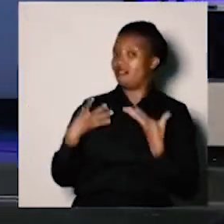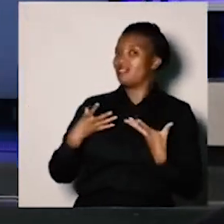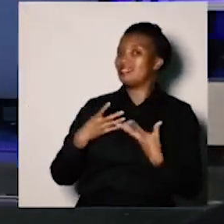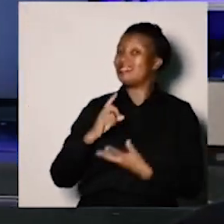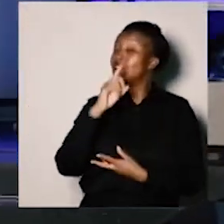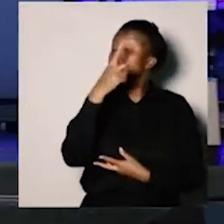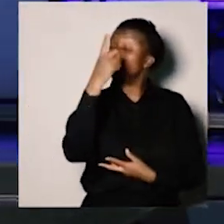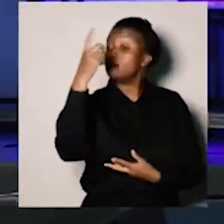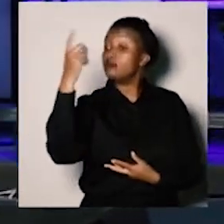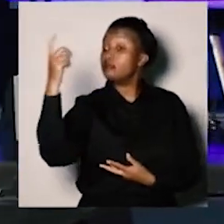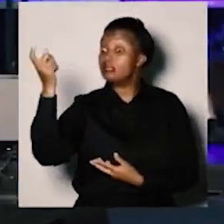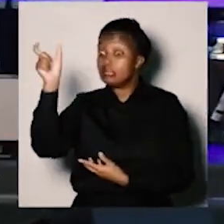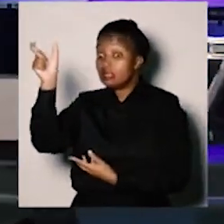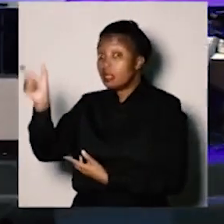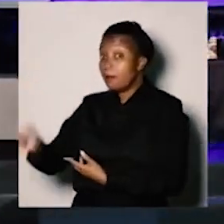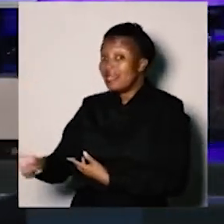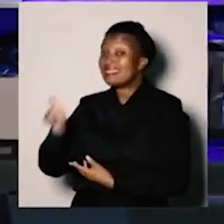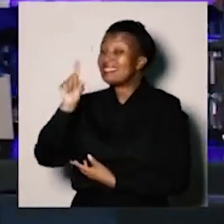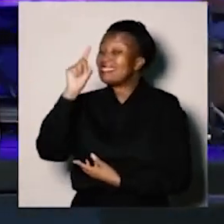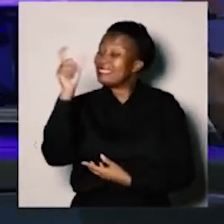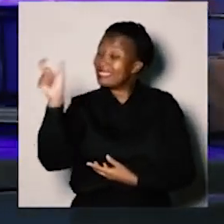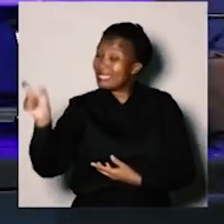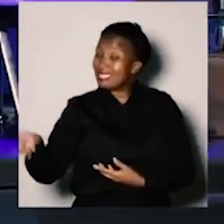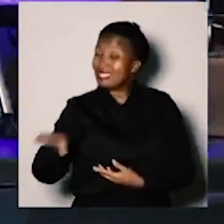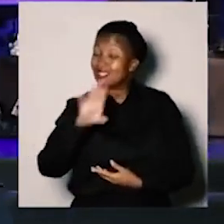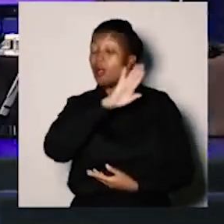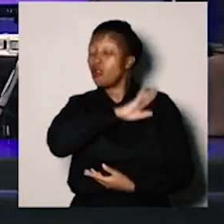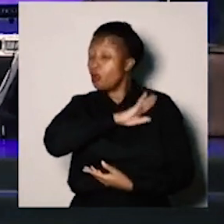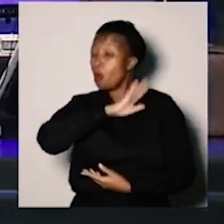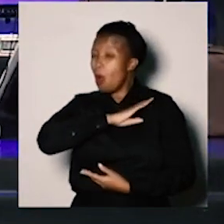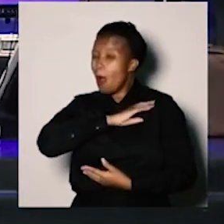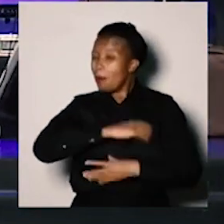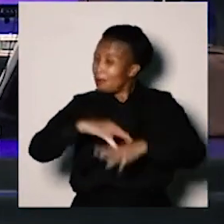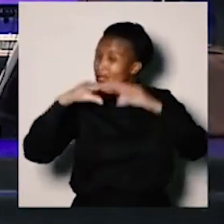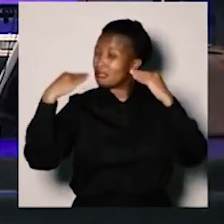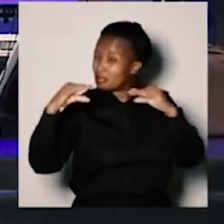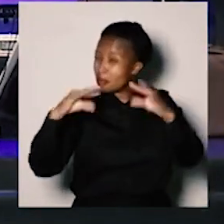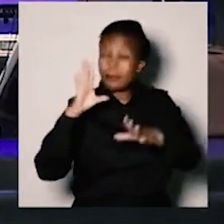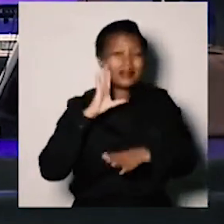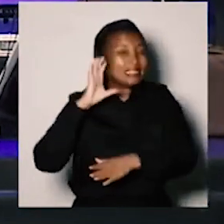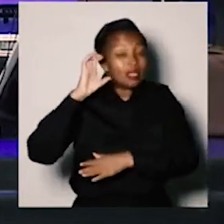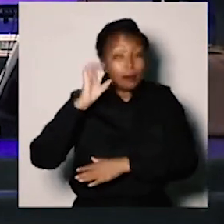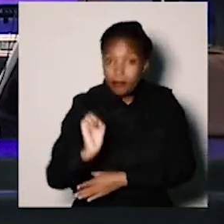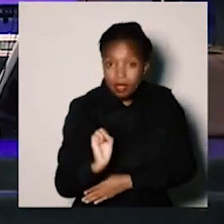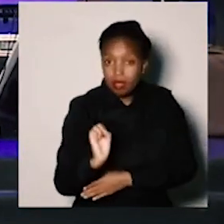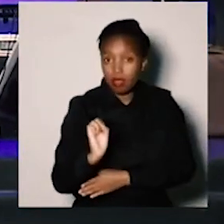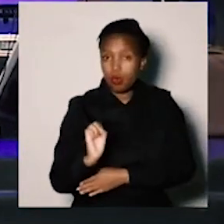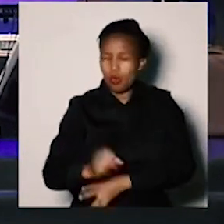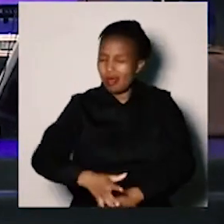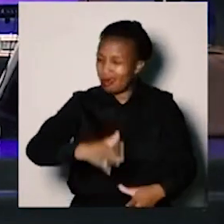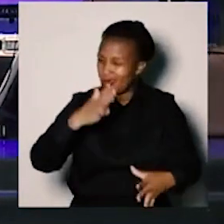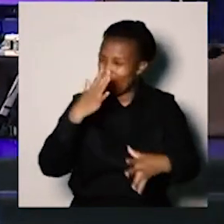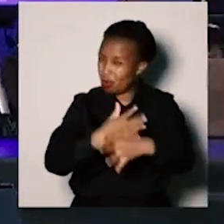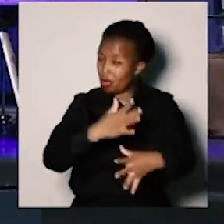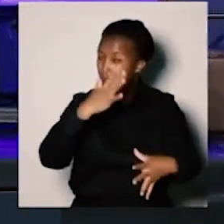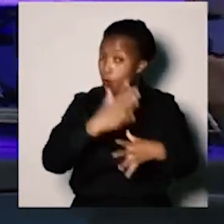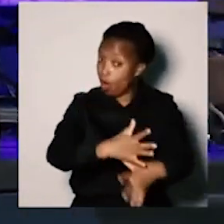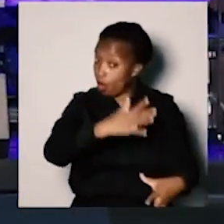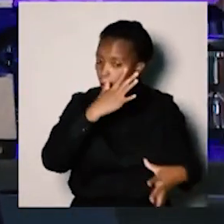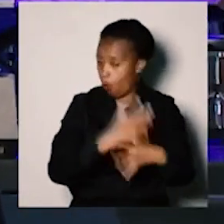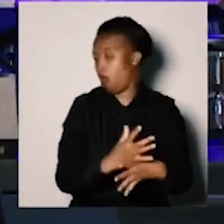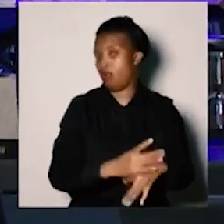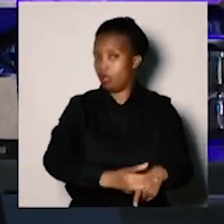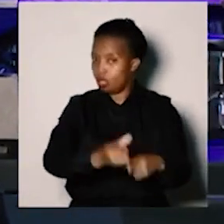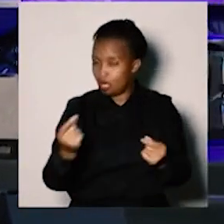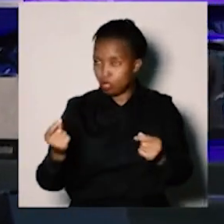everybody, every soldier is going to get busy. Every one of us, we're going to put our hands to the plow. Are we going to do that next